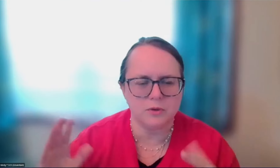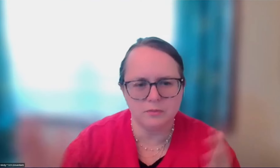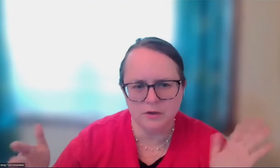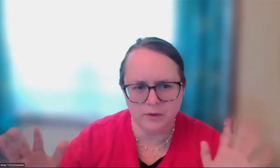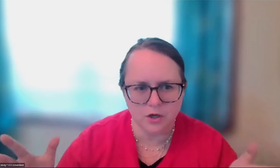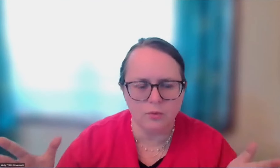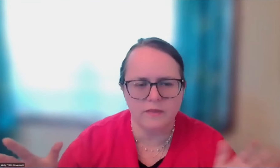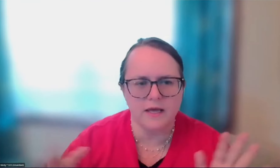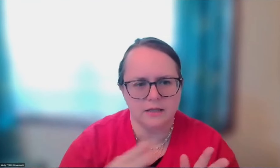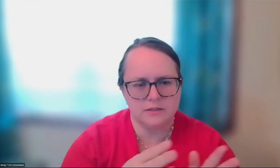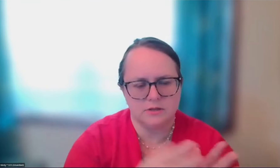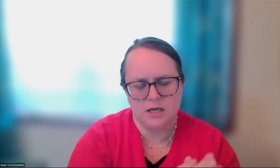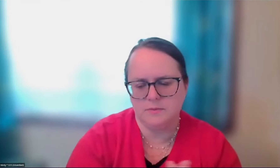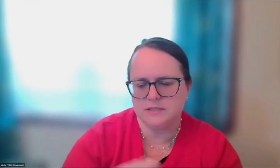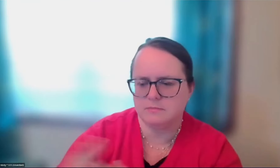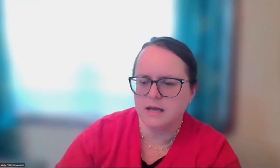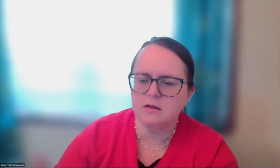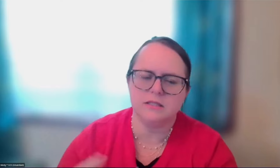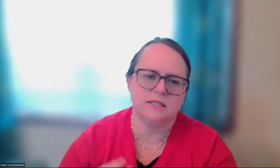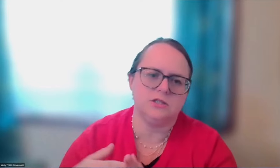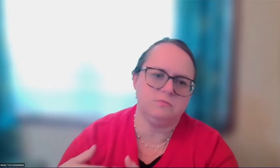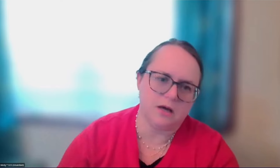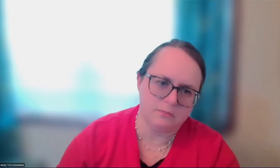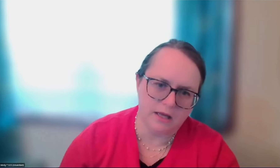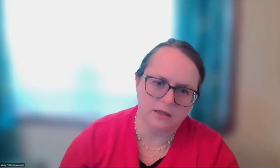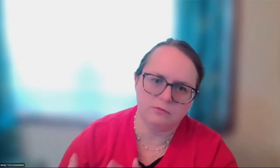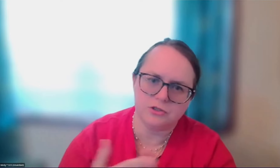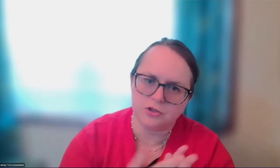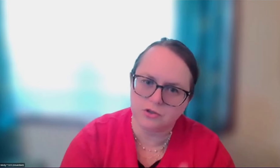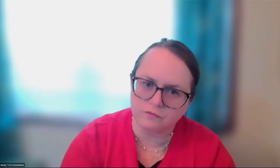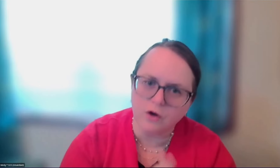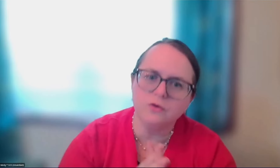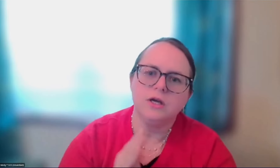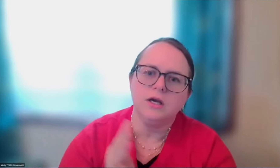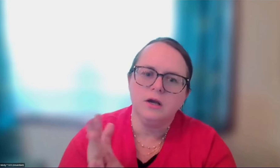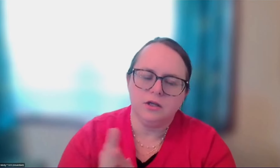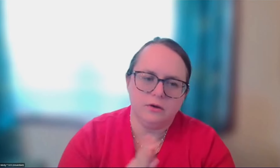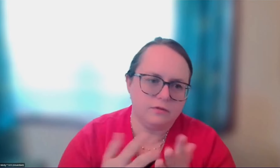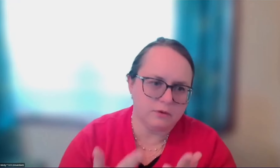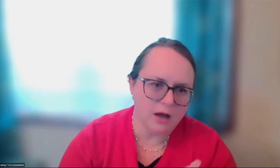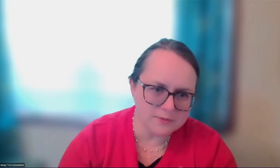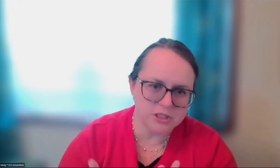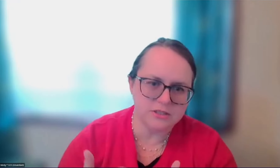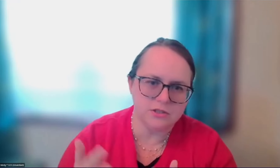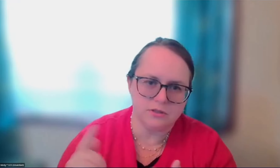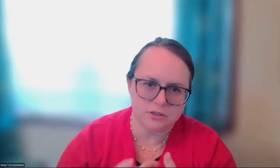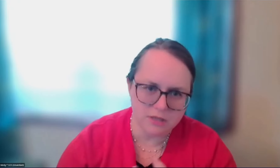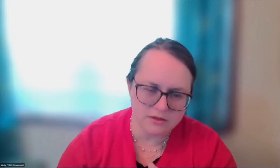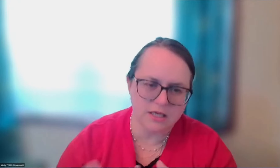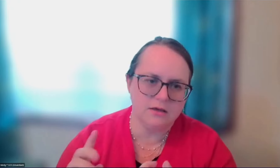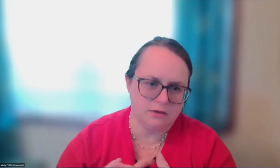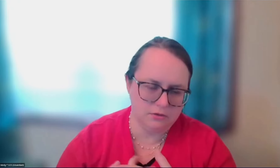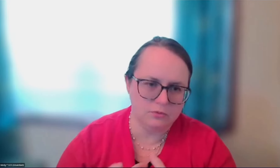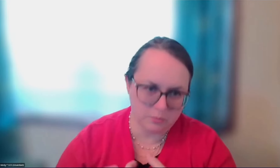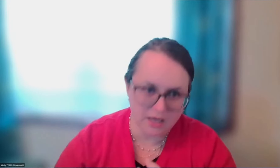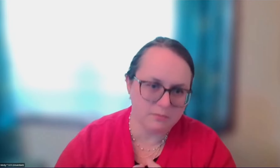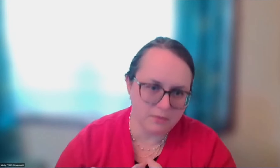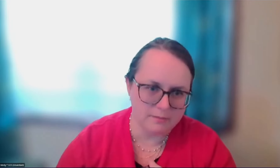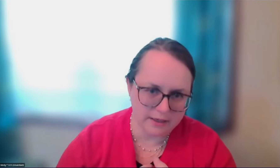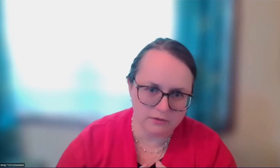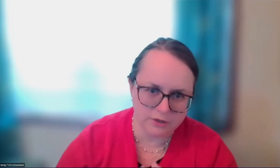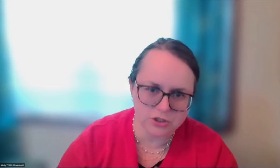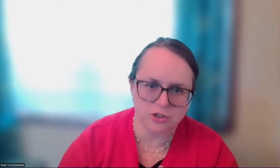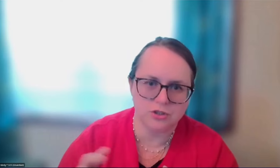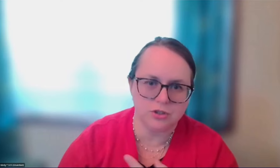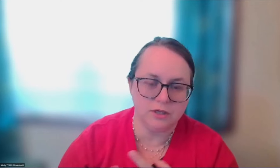includes a three-week window where they get a piece of mail that says you've been automatically registered to vote. You have three options. You can do nothing and you will